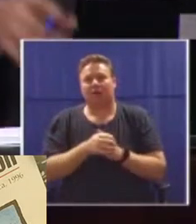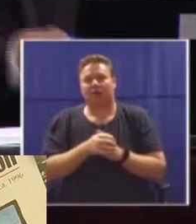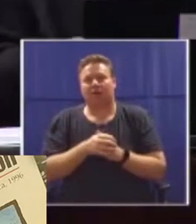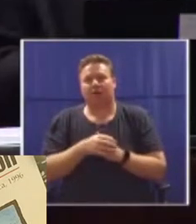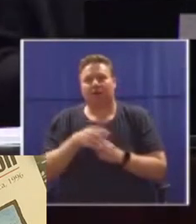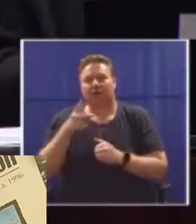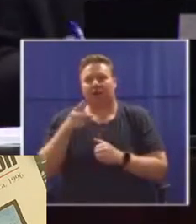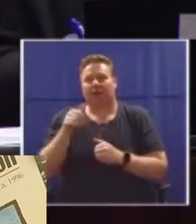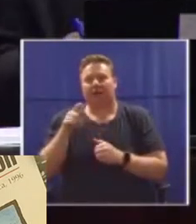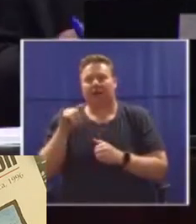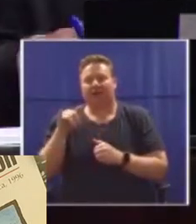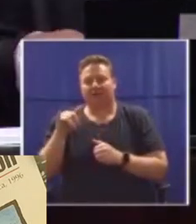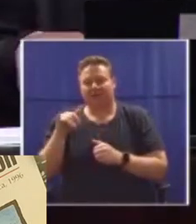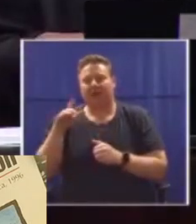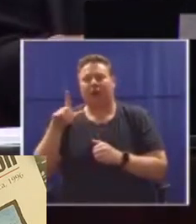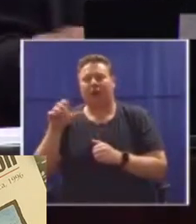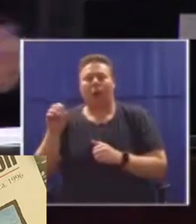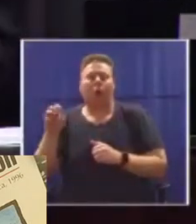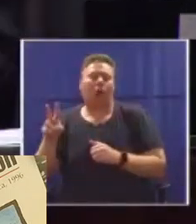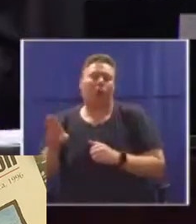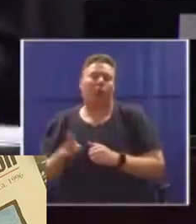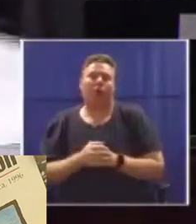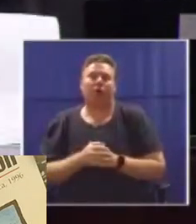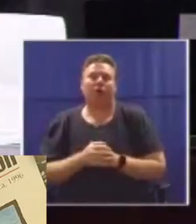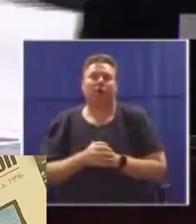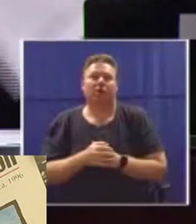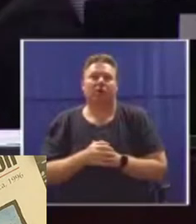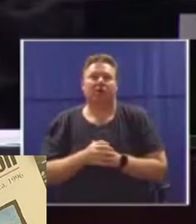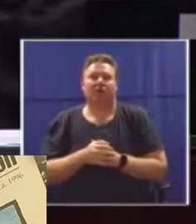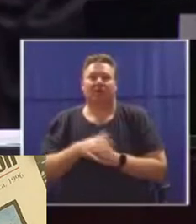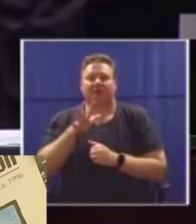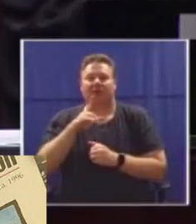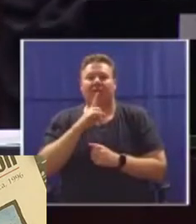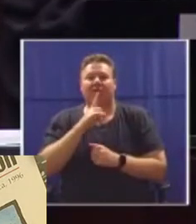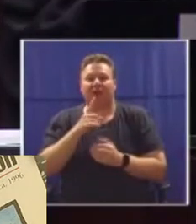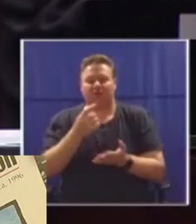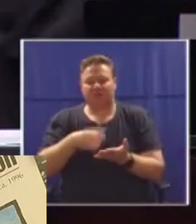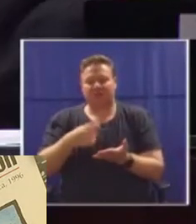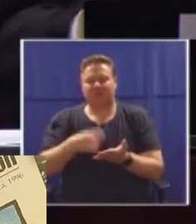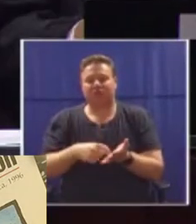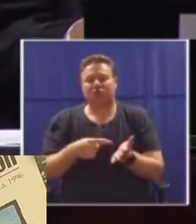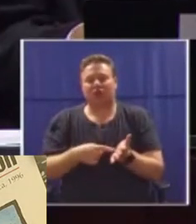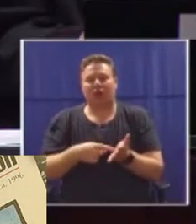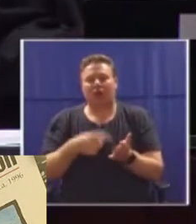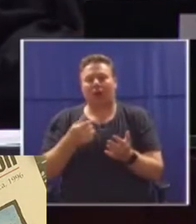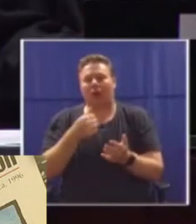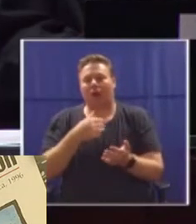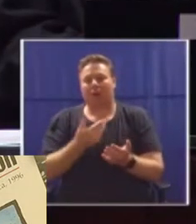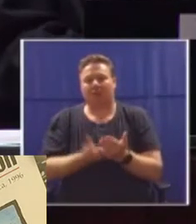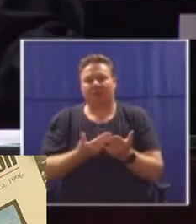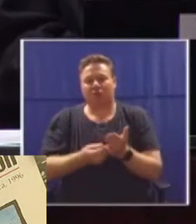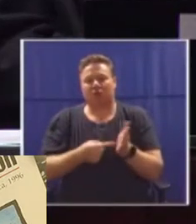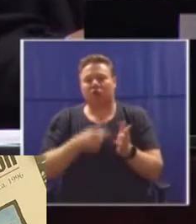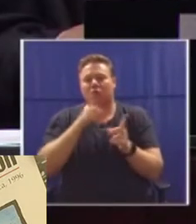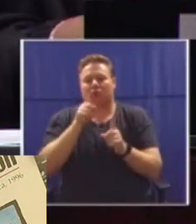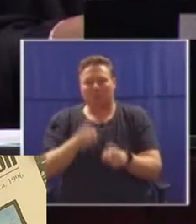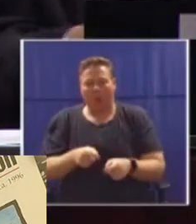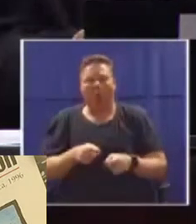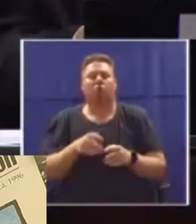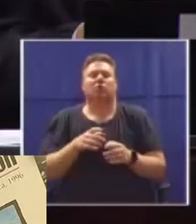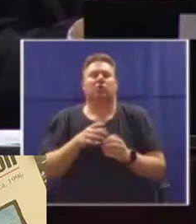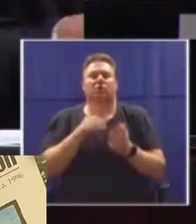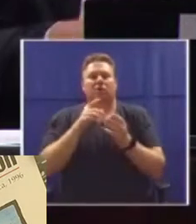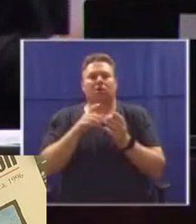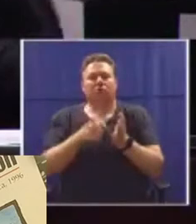Katie Lowe, who among other things carried a 5,000 signature petition that was demanding that the rights of women